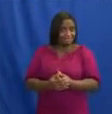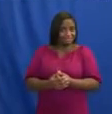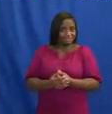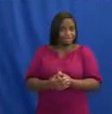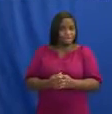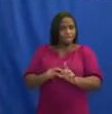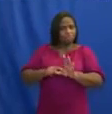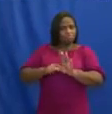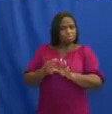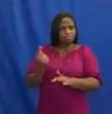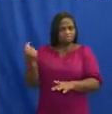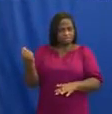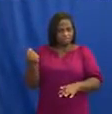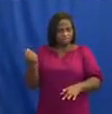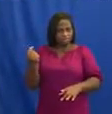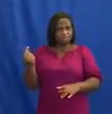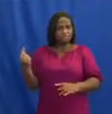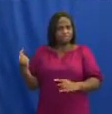Ifi brada eko.